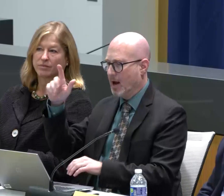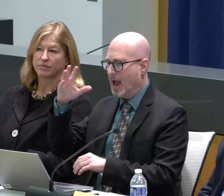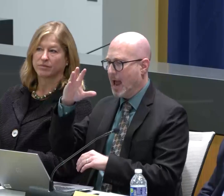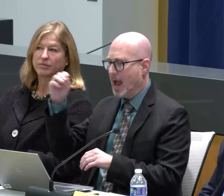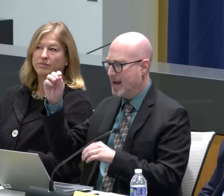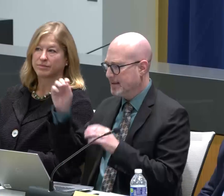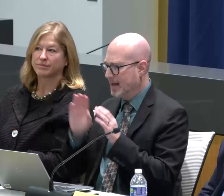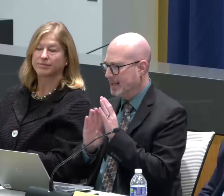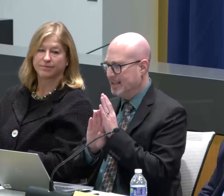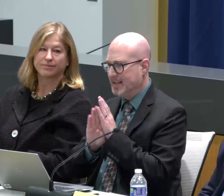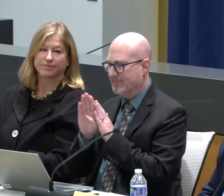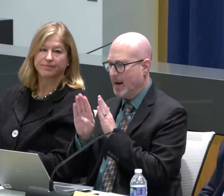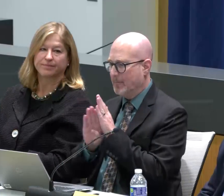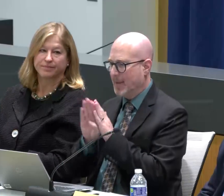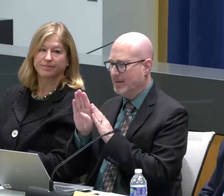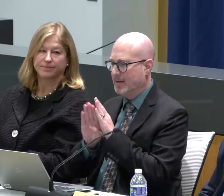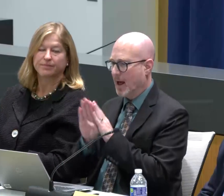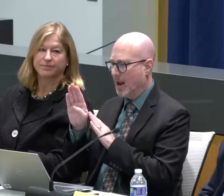are intellectual